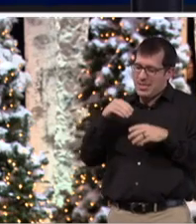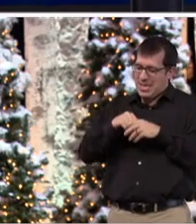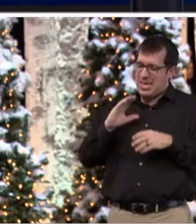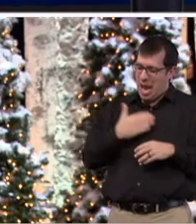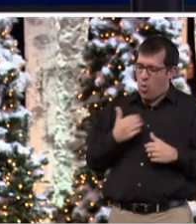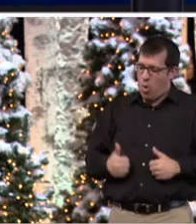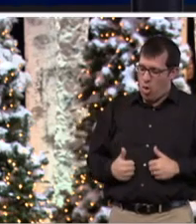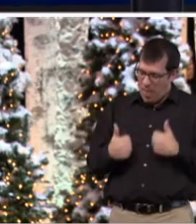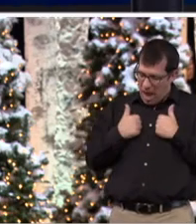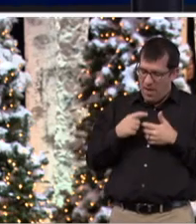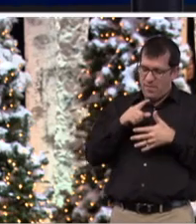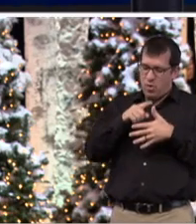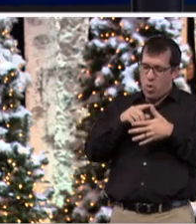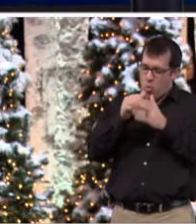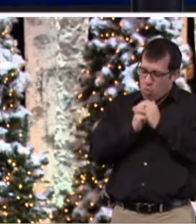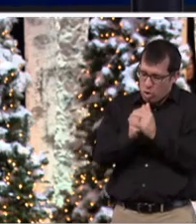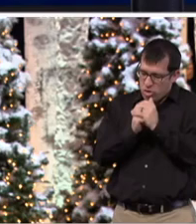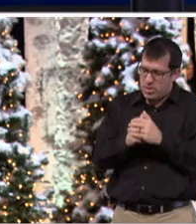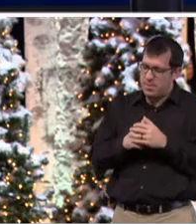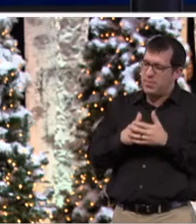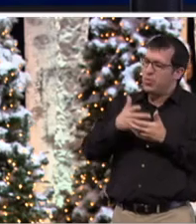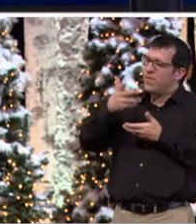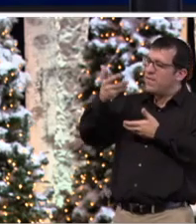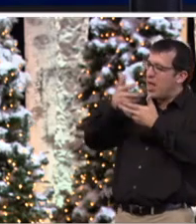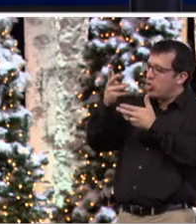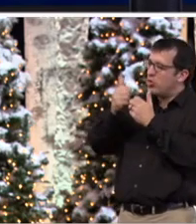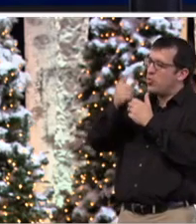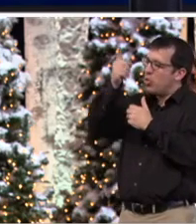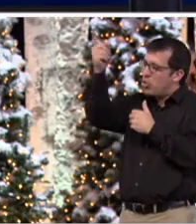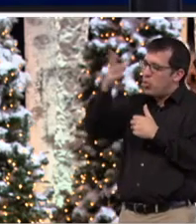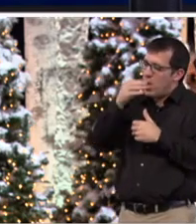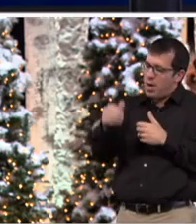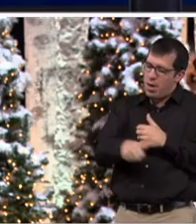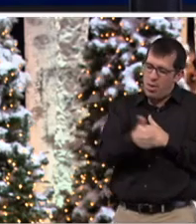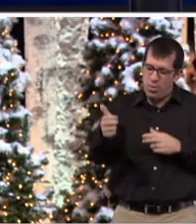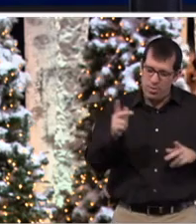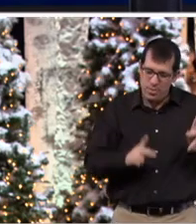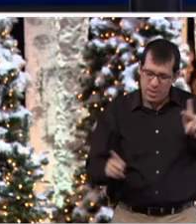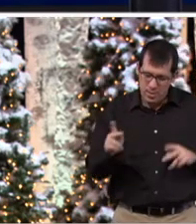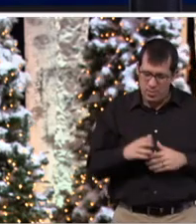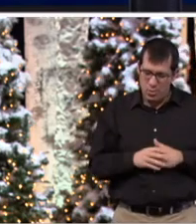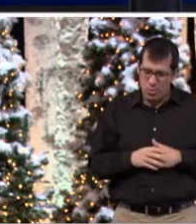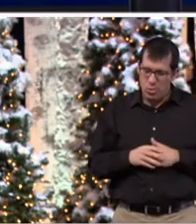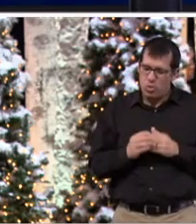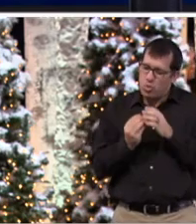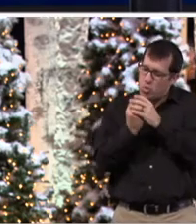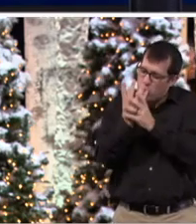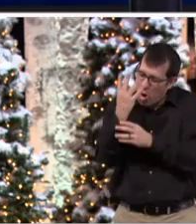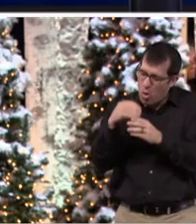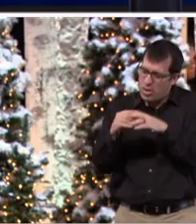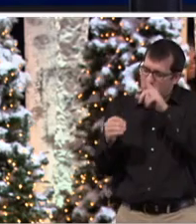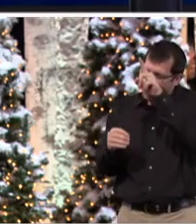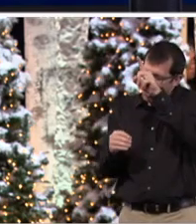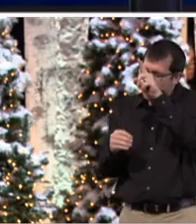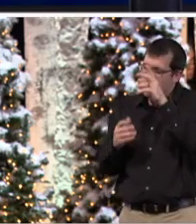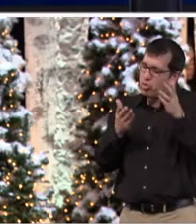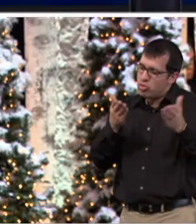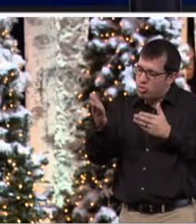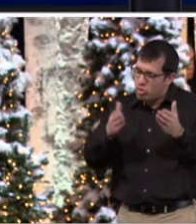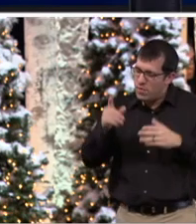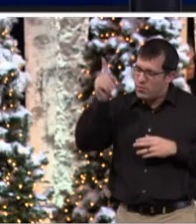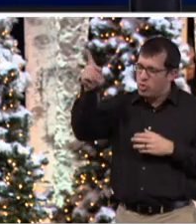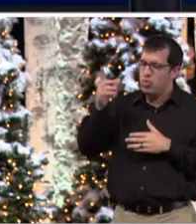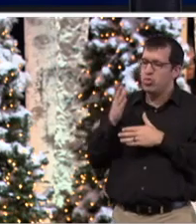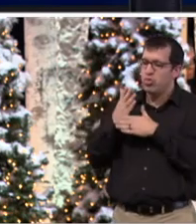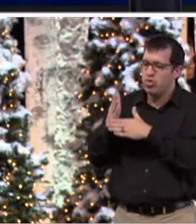to worship you, to fellowship with you and with others, to grow in you, to serve you, to